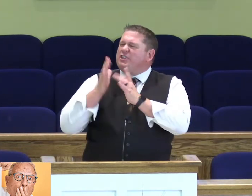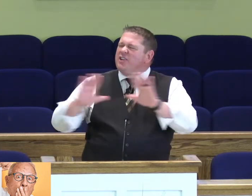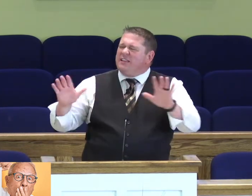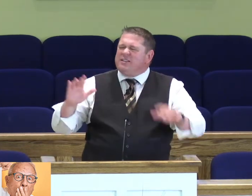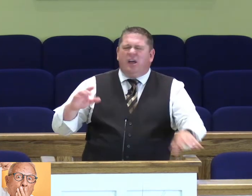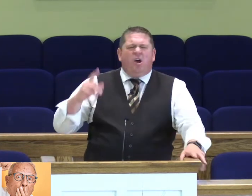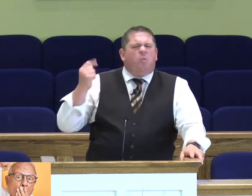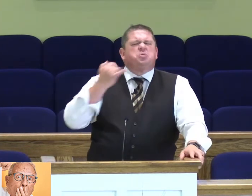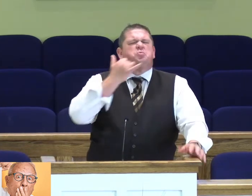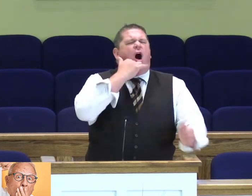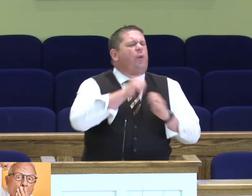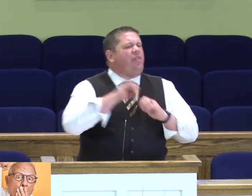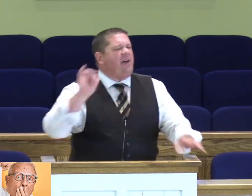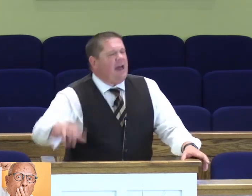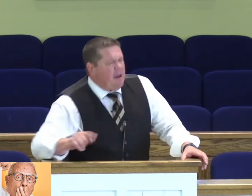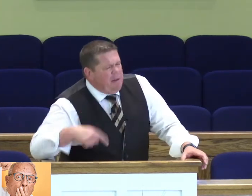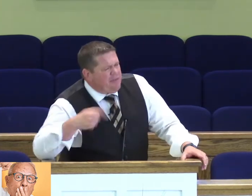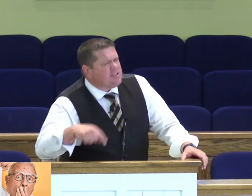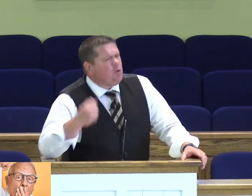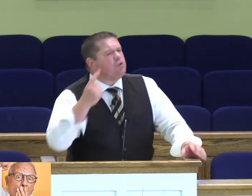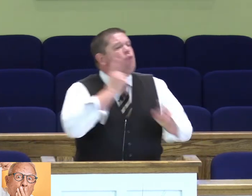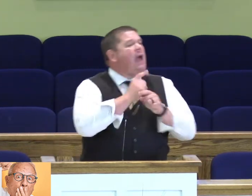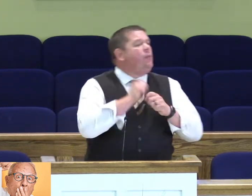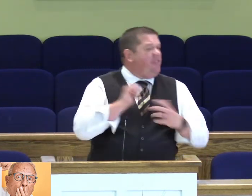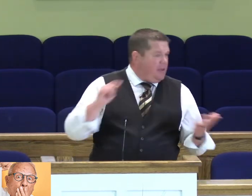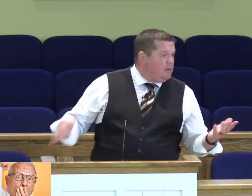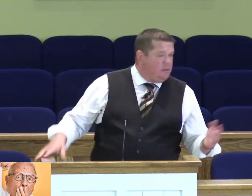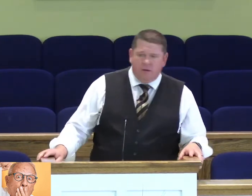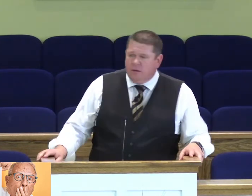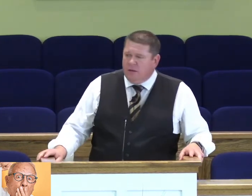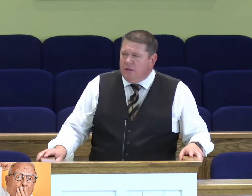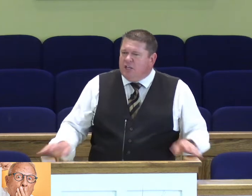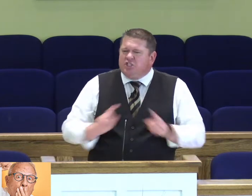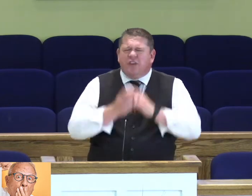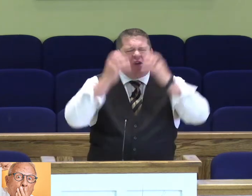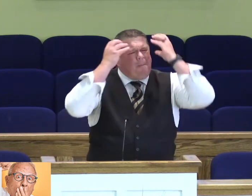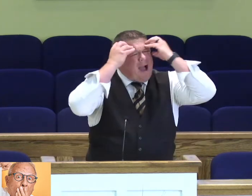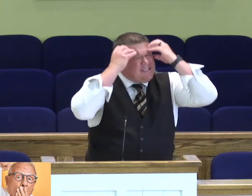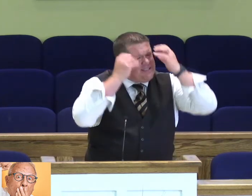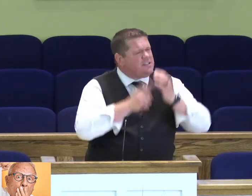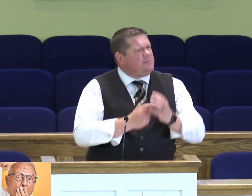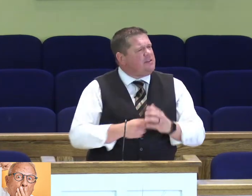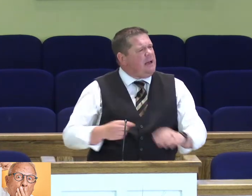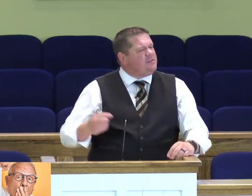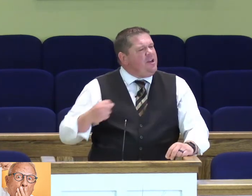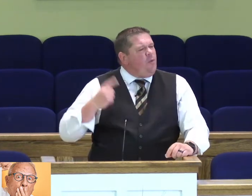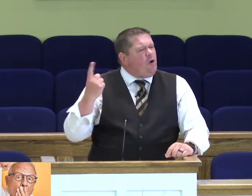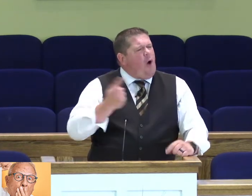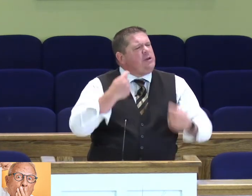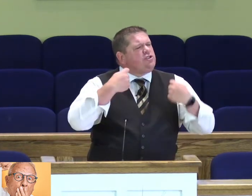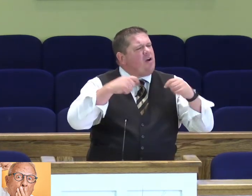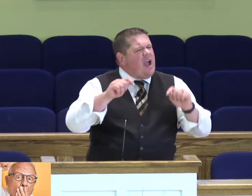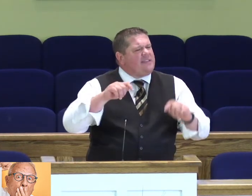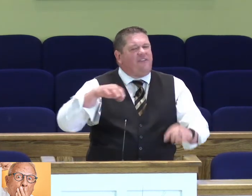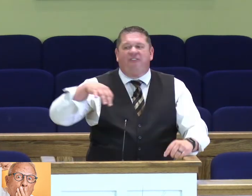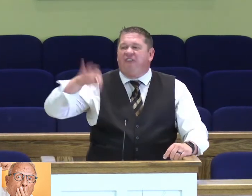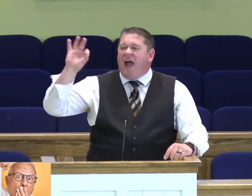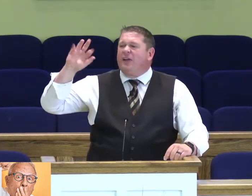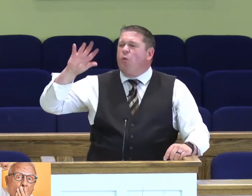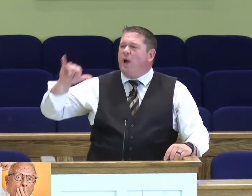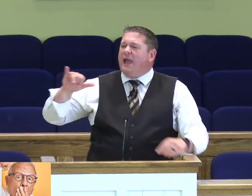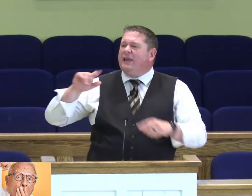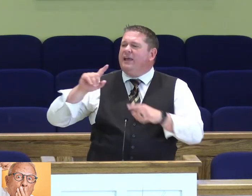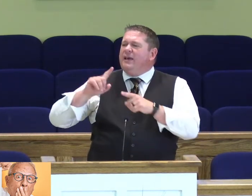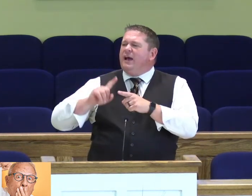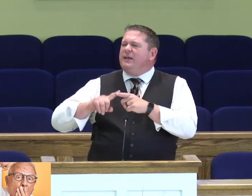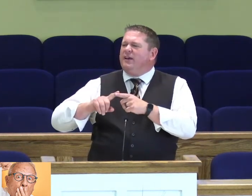of, and Christians are like this, what's wrong with that? How about this? What's right with it? Shift our mindset sometimes. We're always trying to